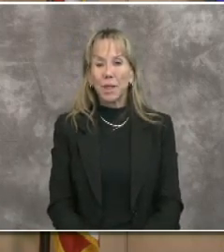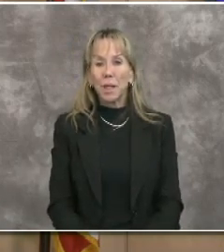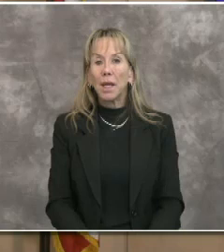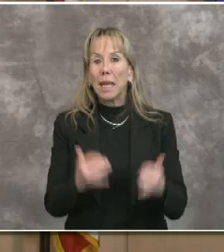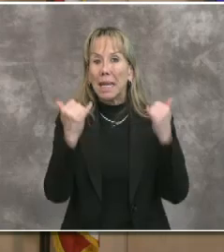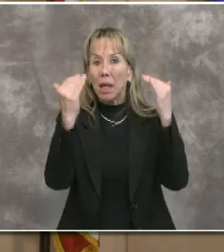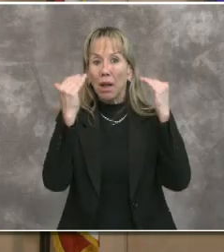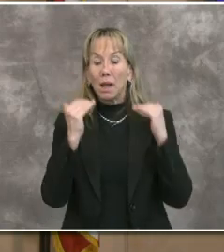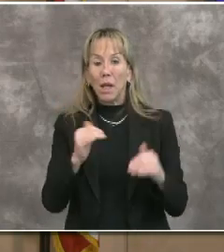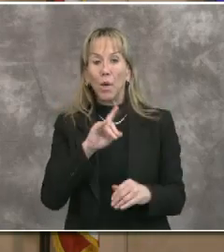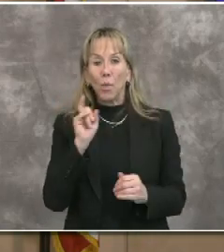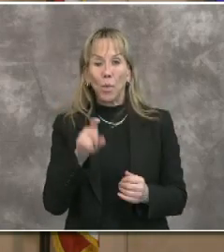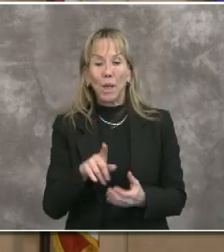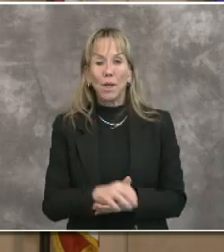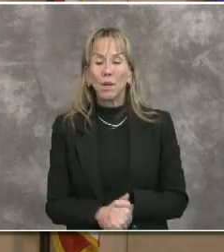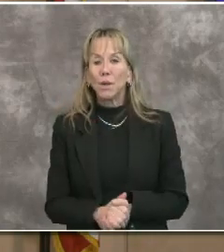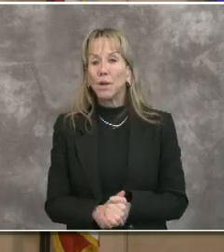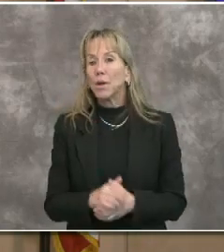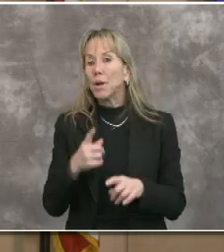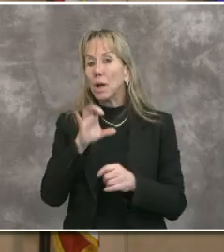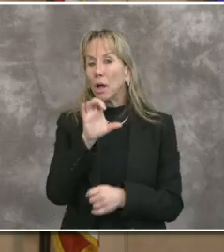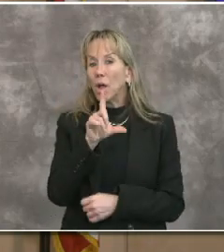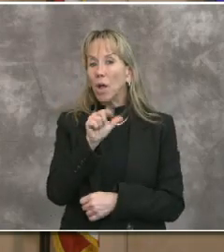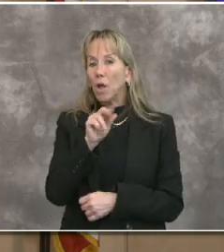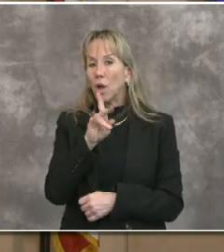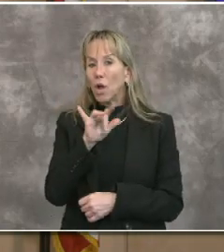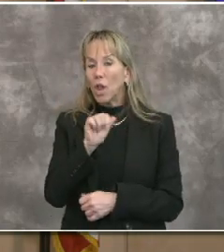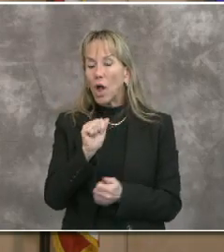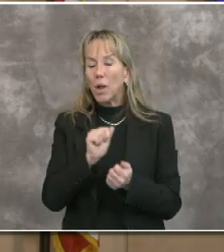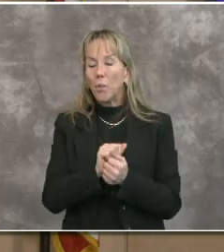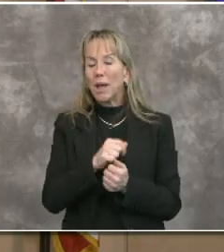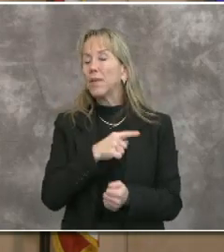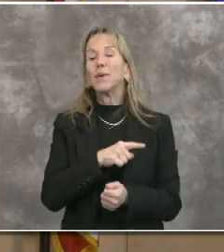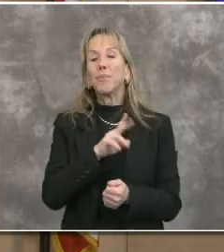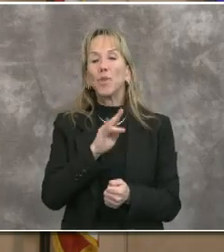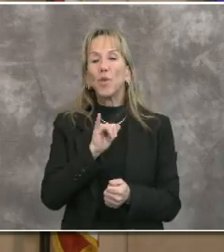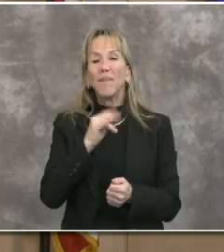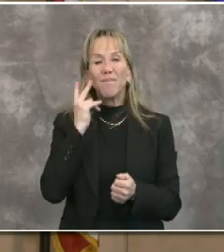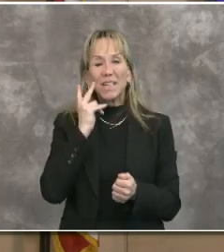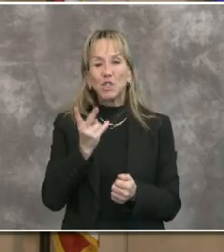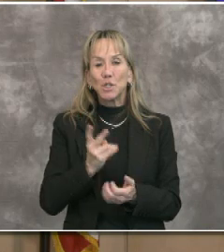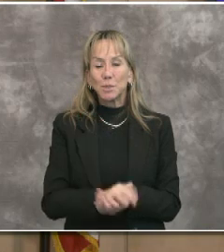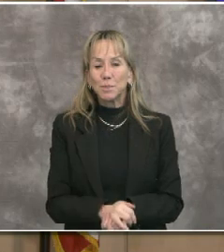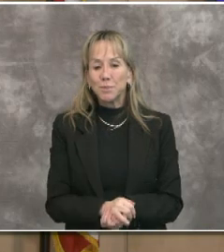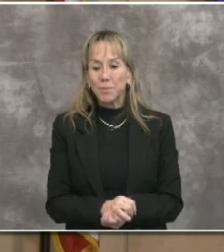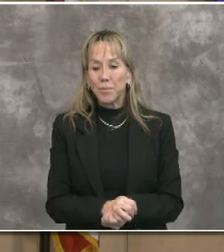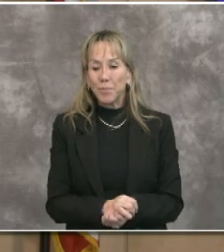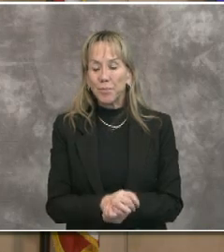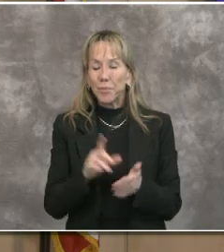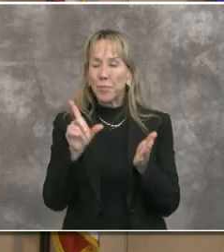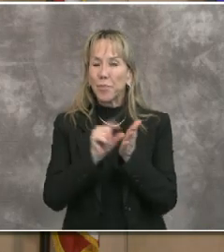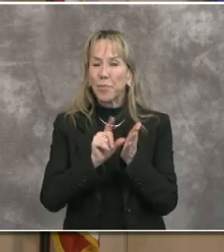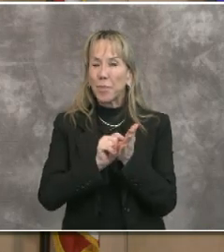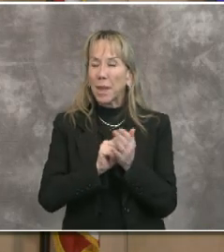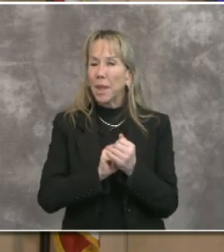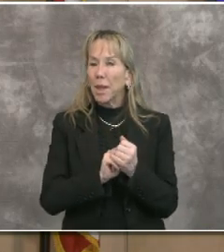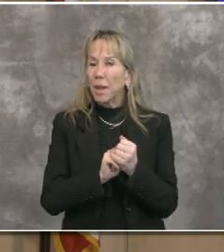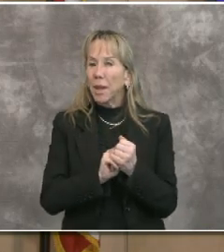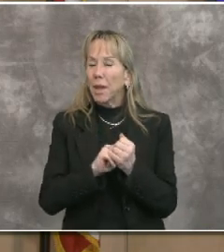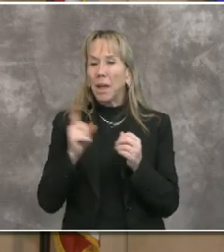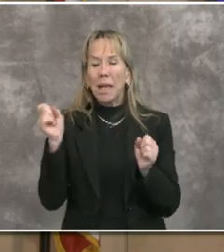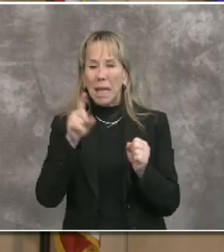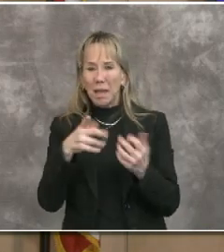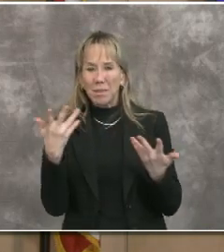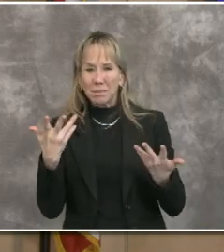Okay, let's go to the next question. Yes, this is from Claudia with Univision. How will the extension to keep the border closed for another